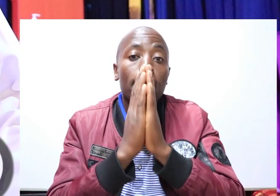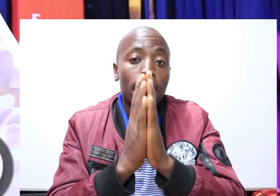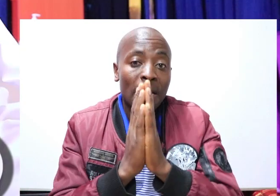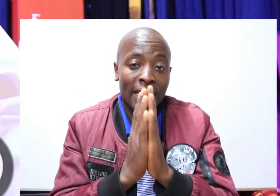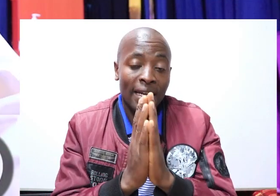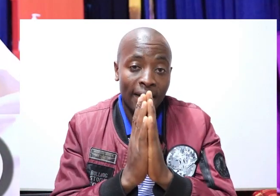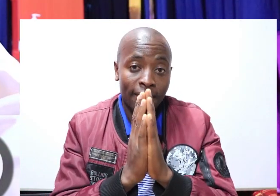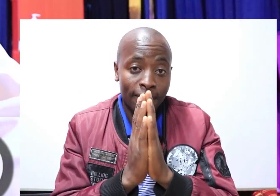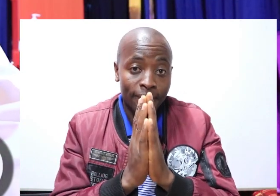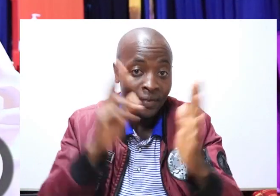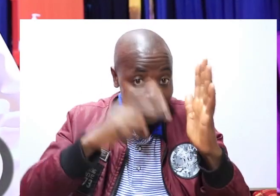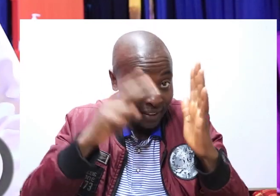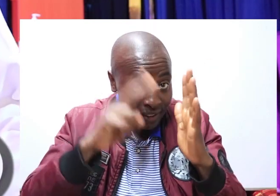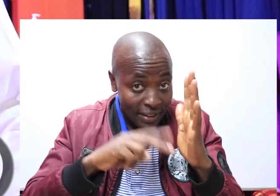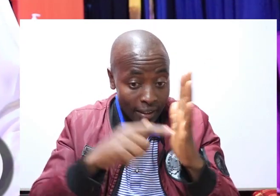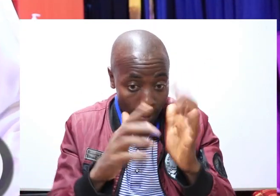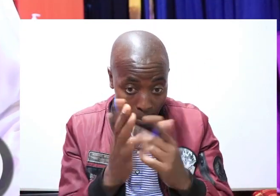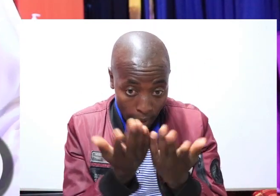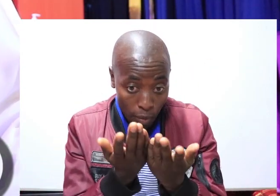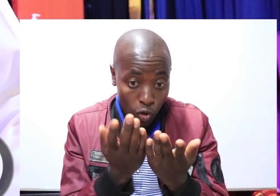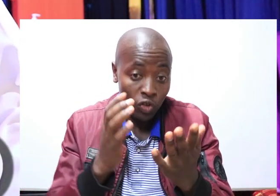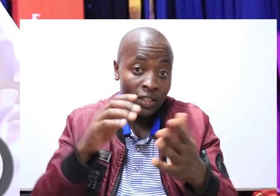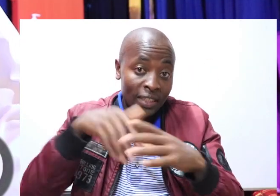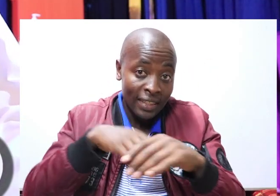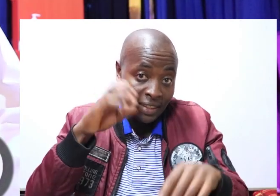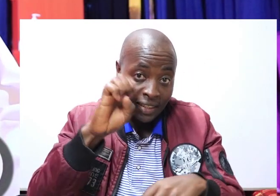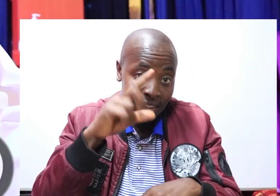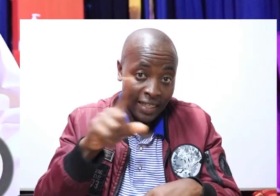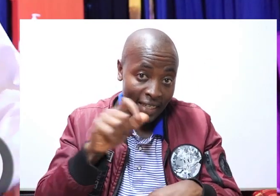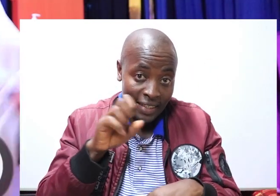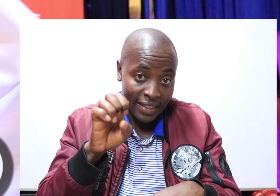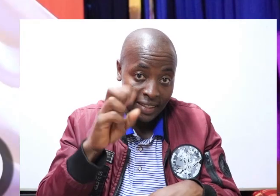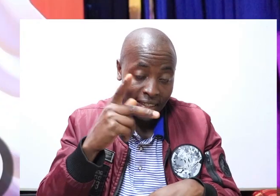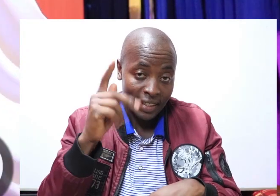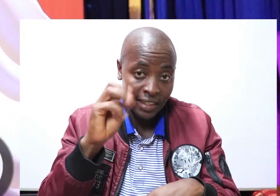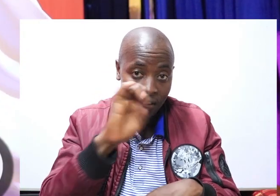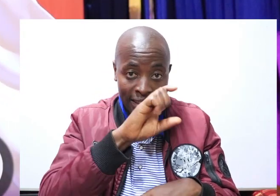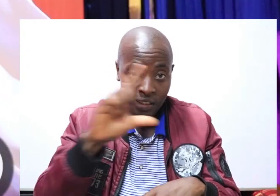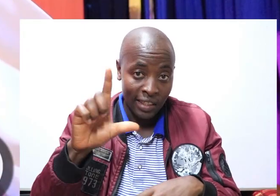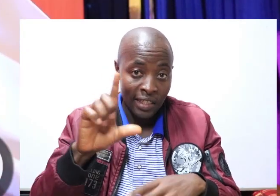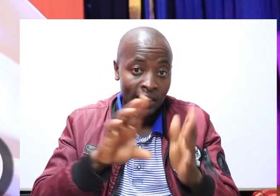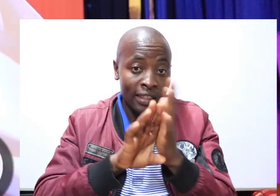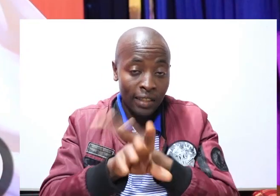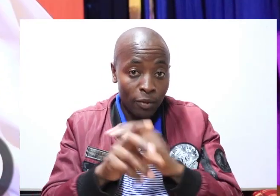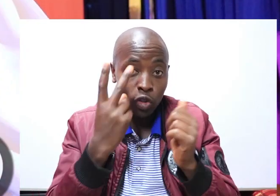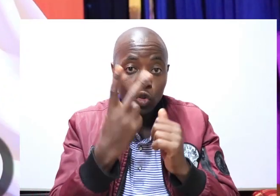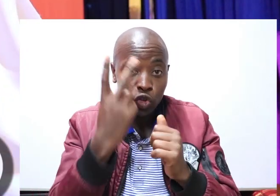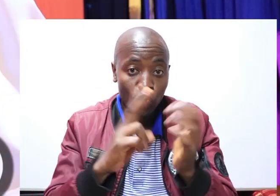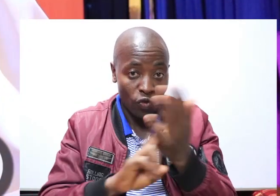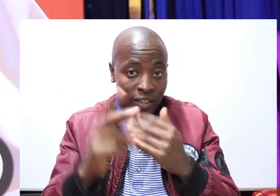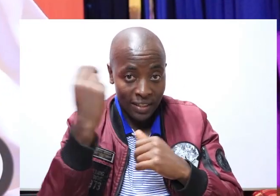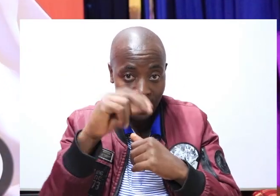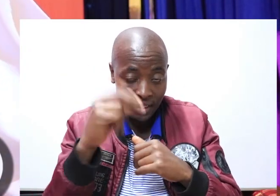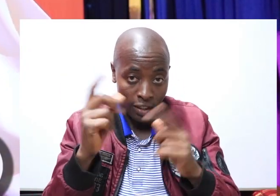intercession. And our leading text is in Ezekiel chapter 22 and verses 30. The word of God